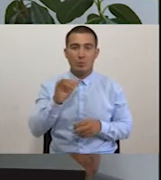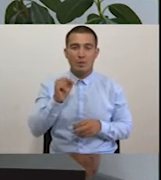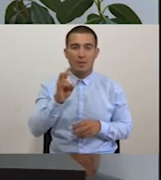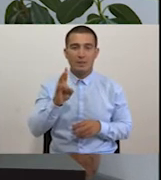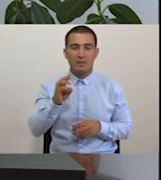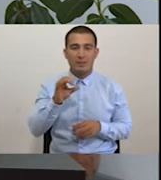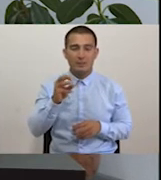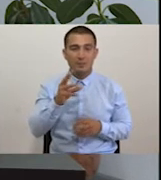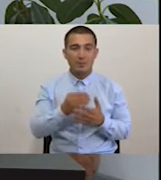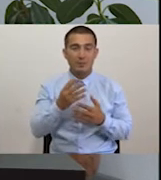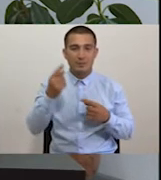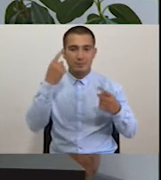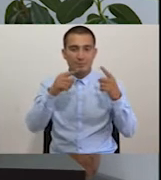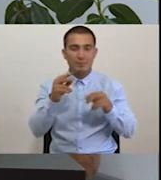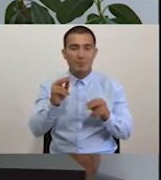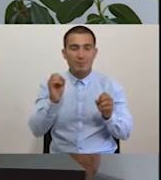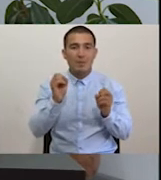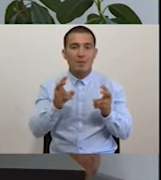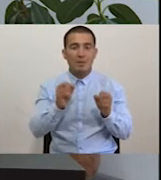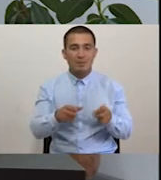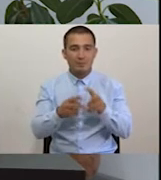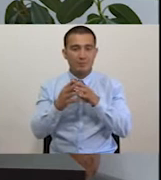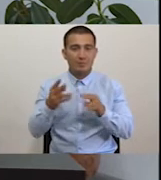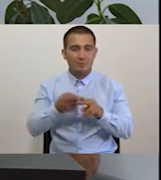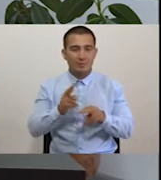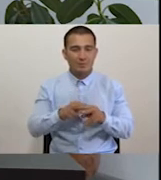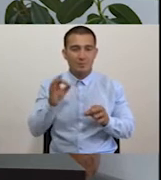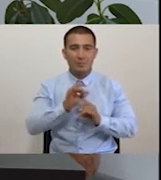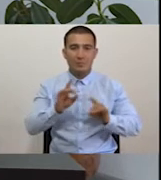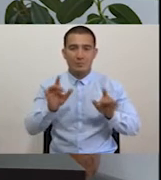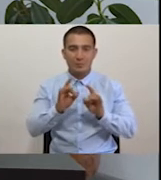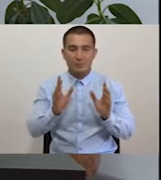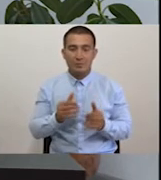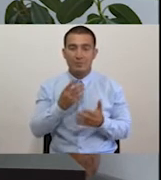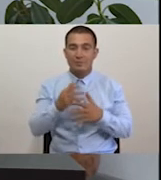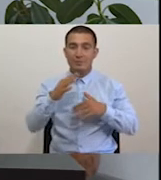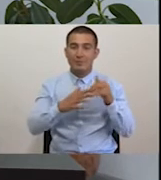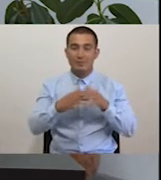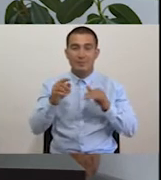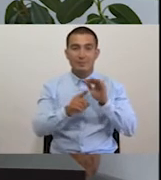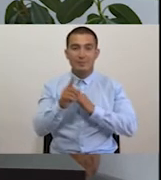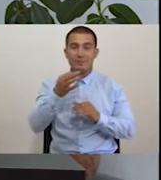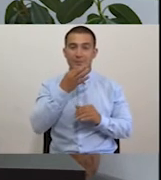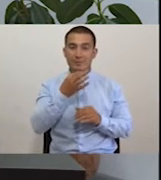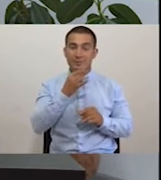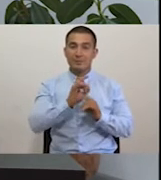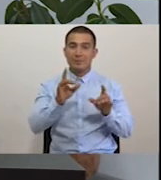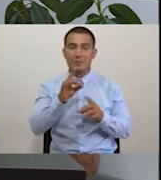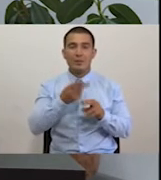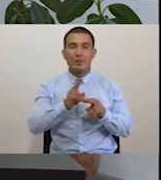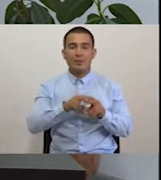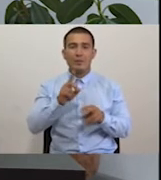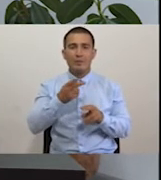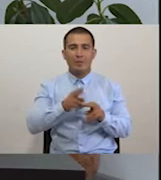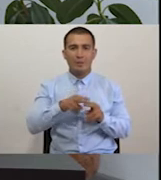usulida kompozitsiya yaratish. Darsimizning amaliy qismiga o'tishdan avval men sizga puantilizm haqida qisqacha